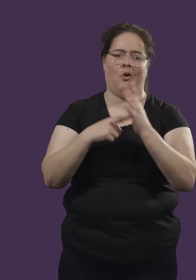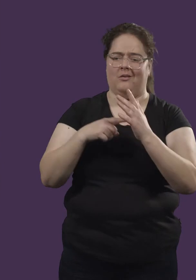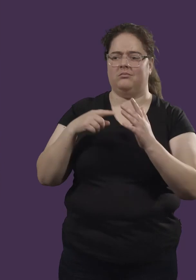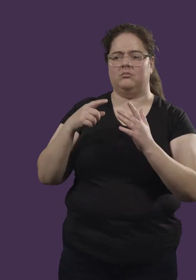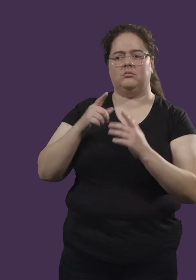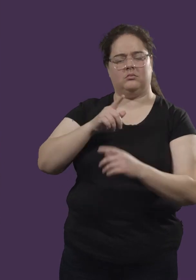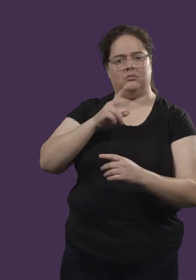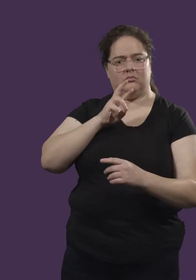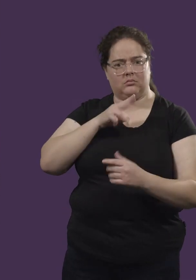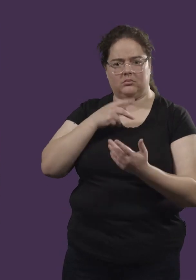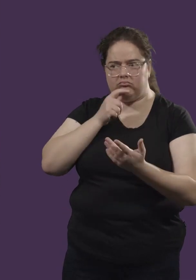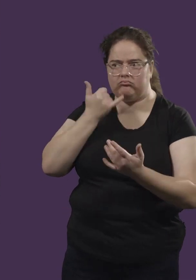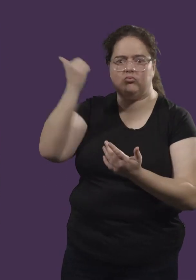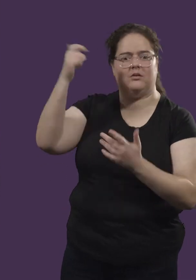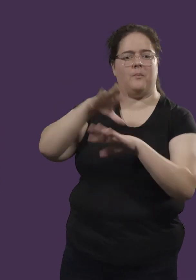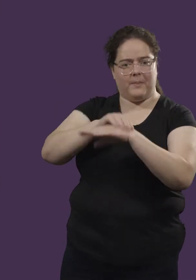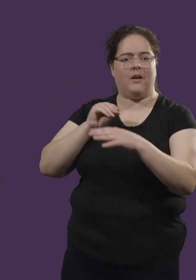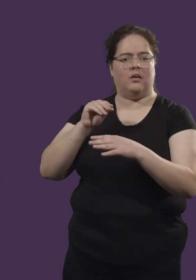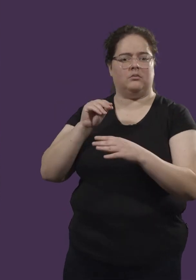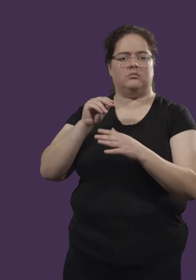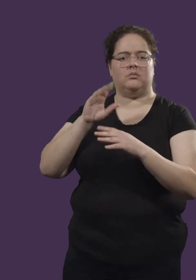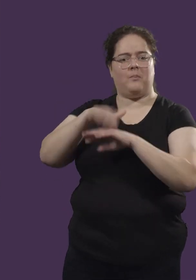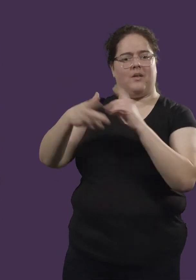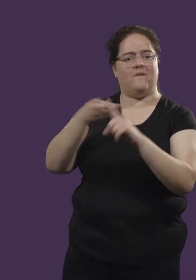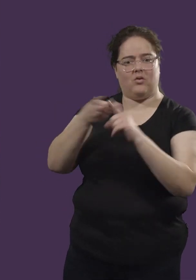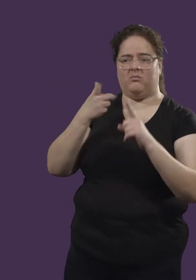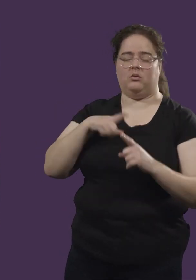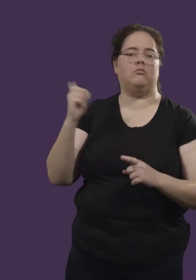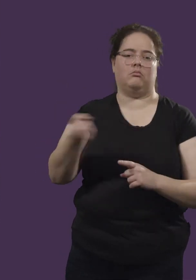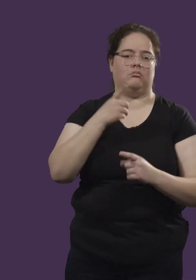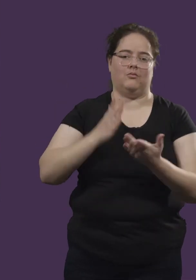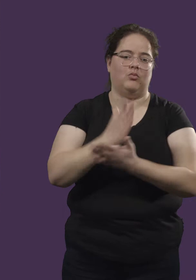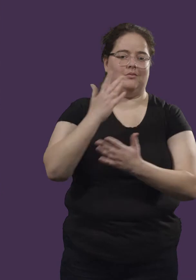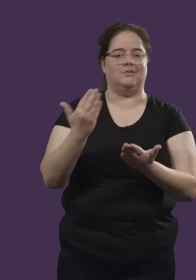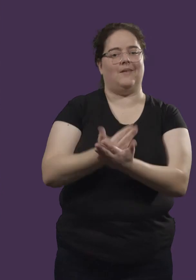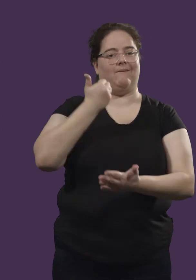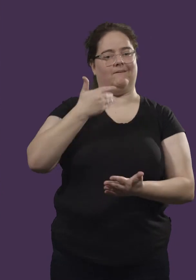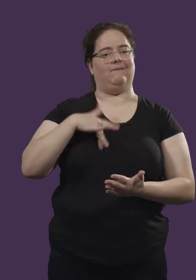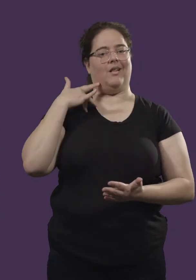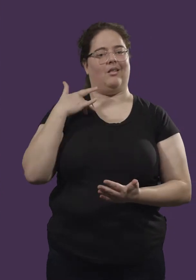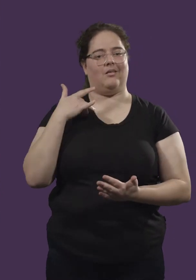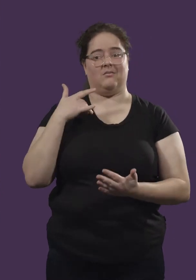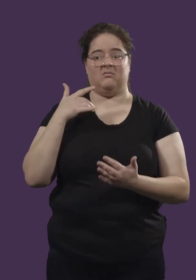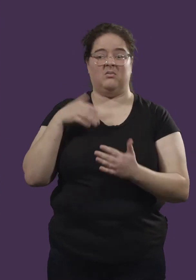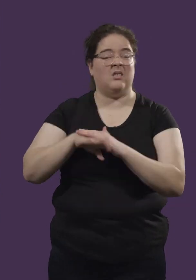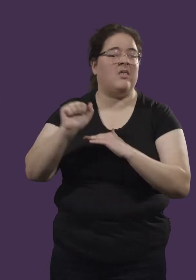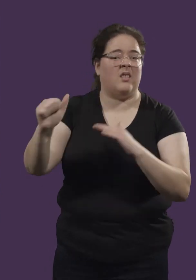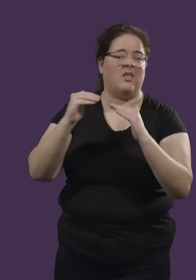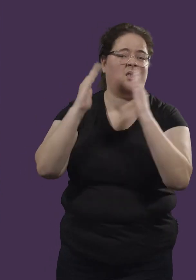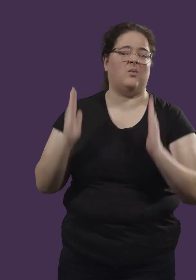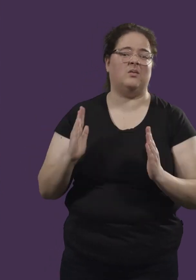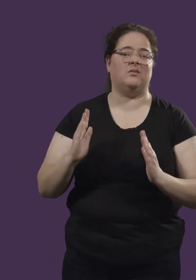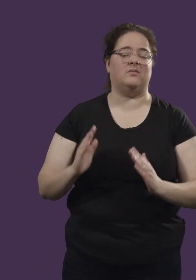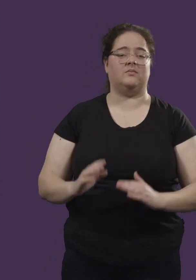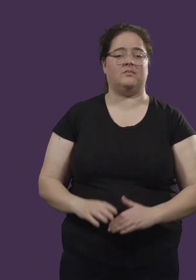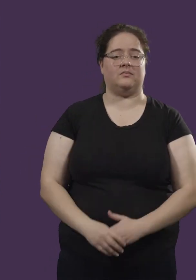safe because everyone has a right to safety, particularly in their own homes.